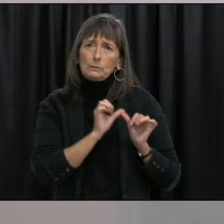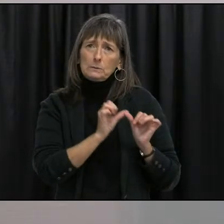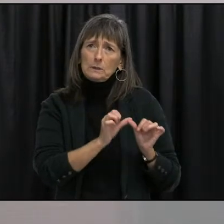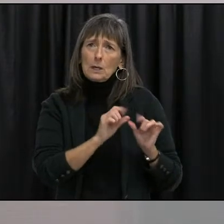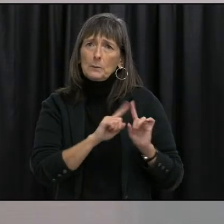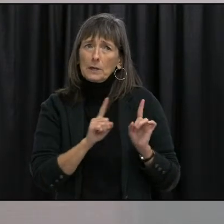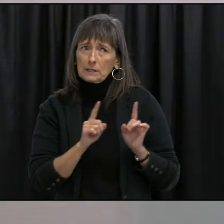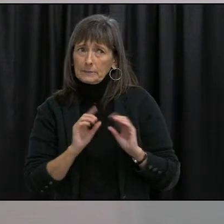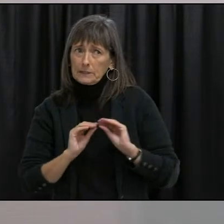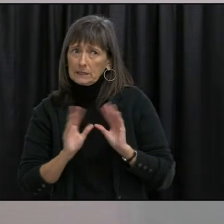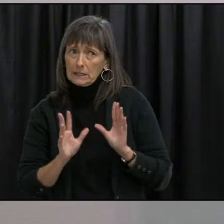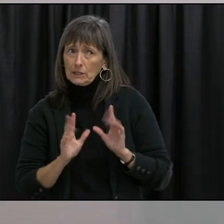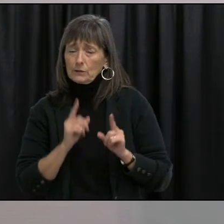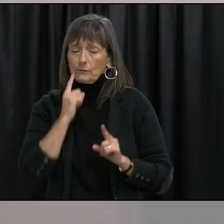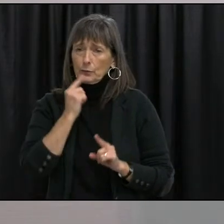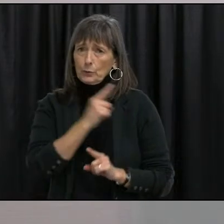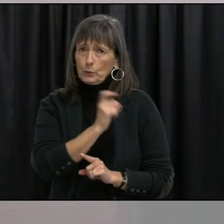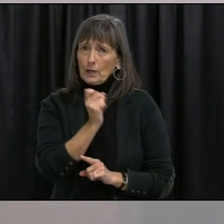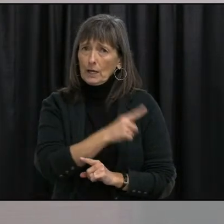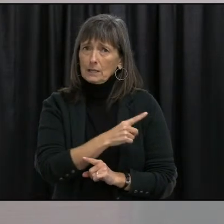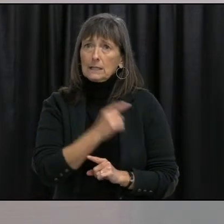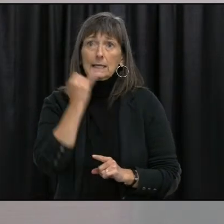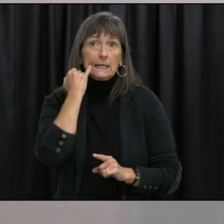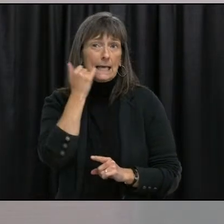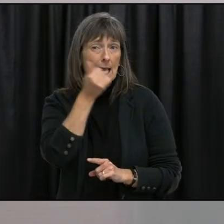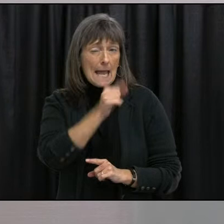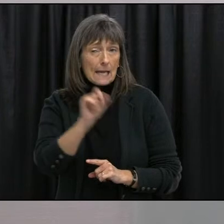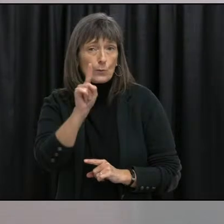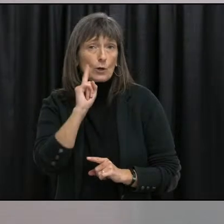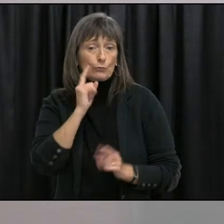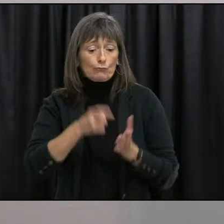anyone coming in as an essential worker